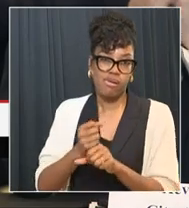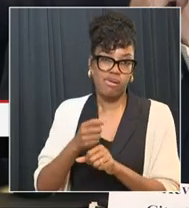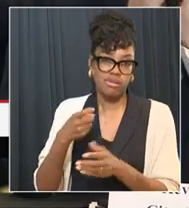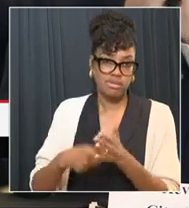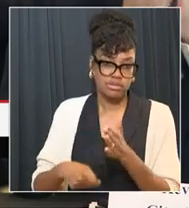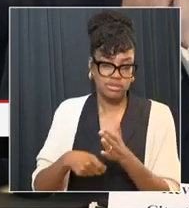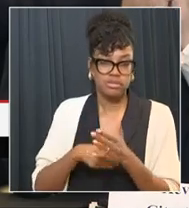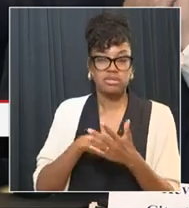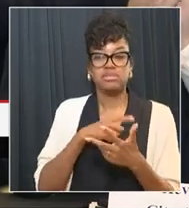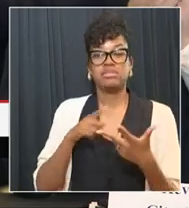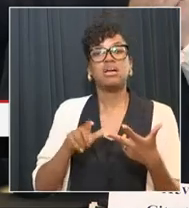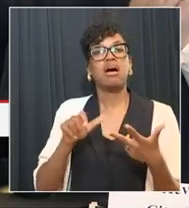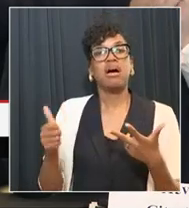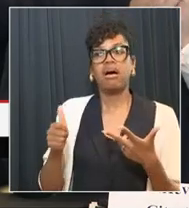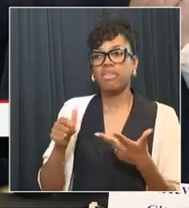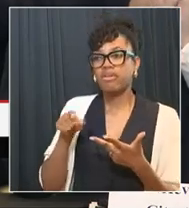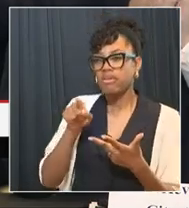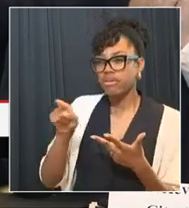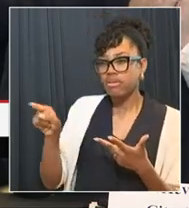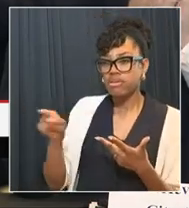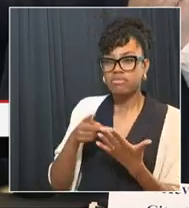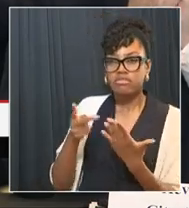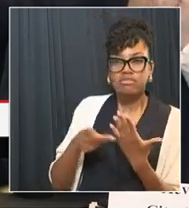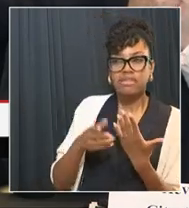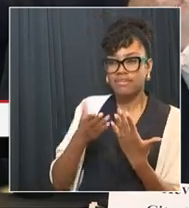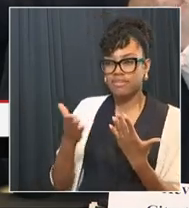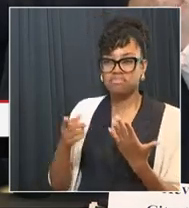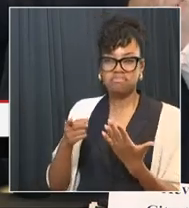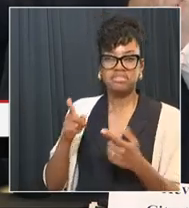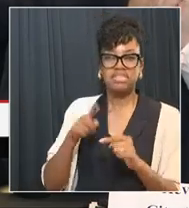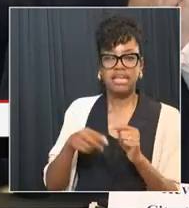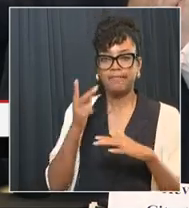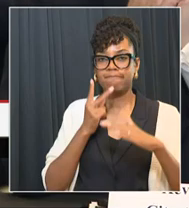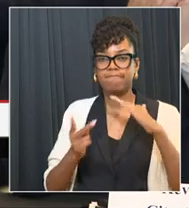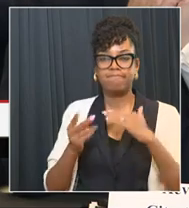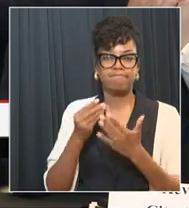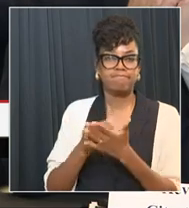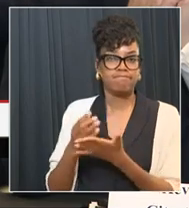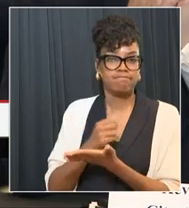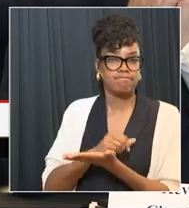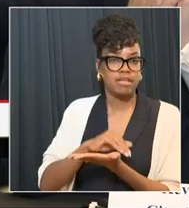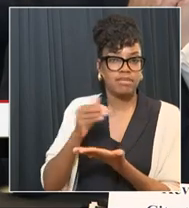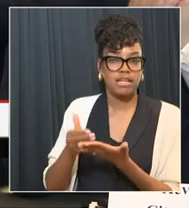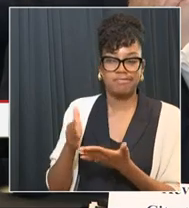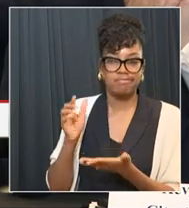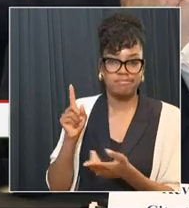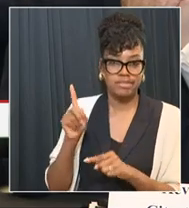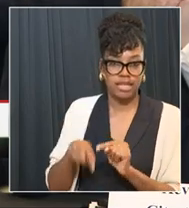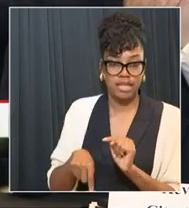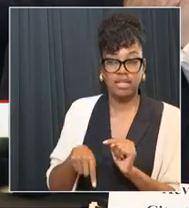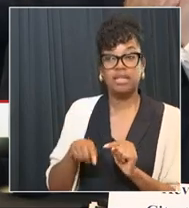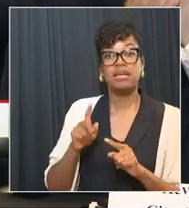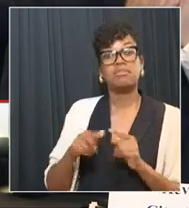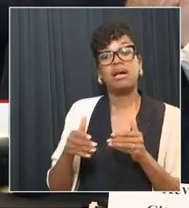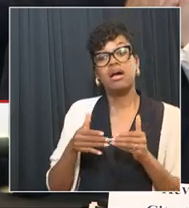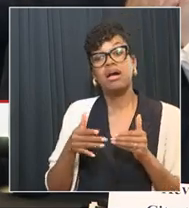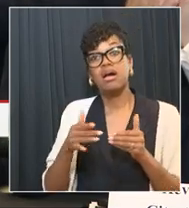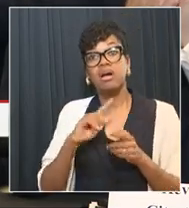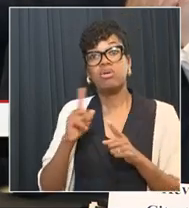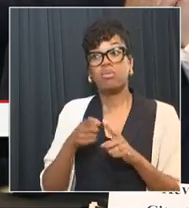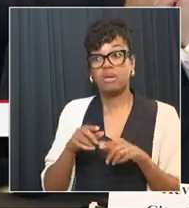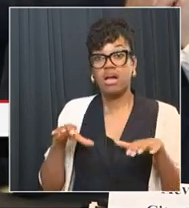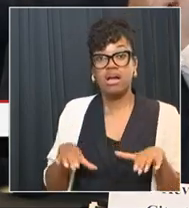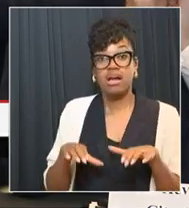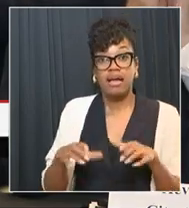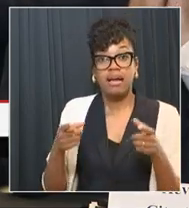we will know in the upcoming revenue forecasts, once the policies start to take hold, then we should see the revenue being